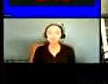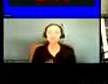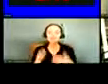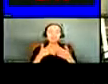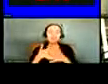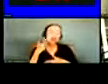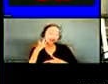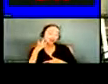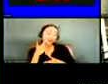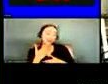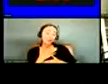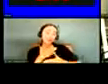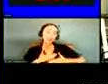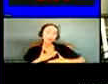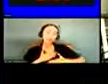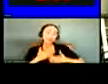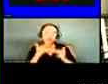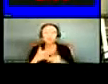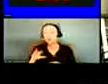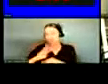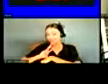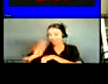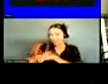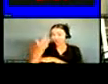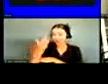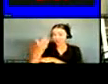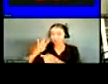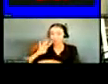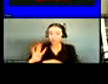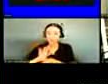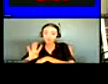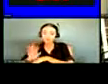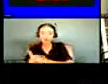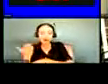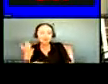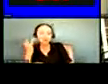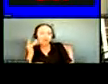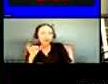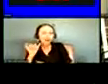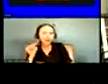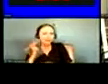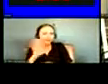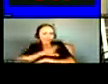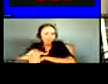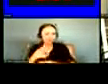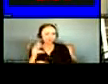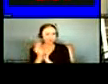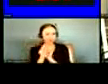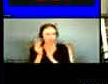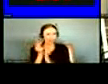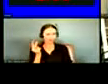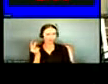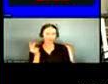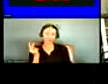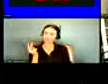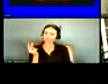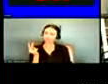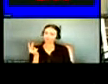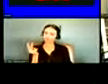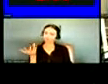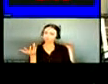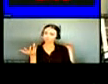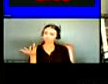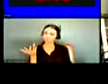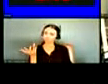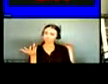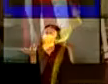attempt at levity. It goes from 6 a.m. to 4 a.m. I was just curious why we just didn't let it go 24, because that 2 hours is just. I'm sorry, were you